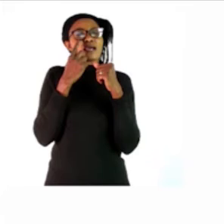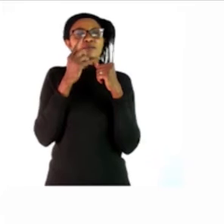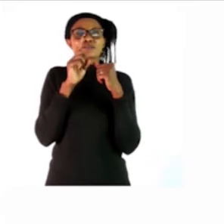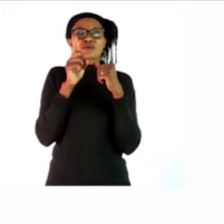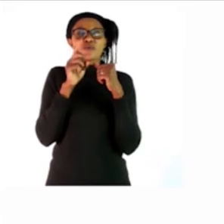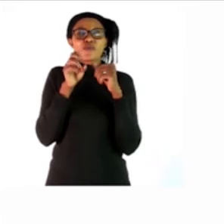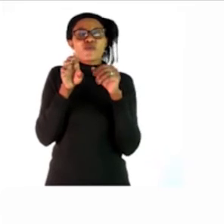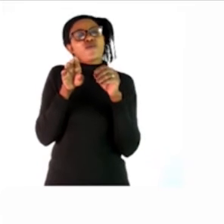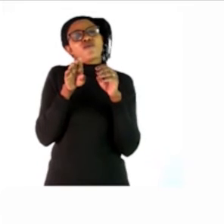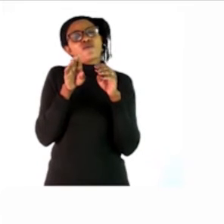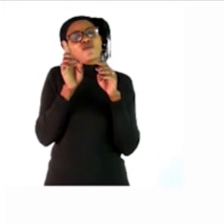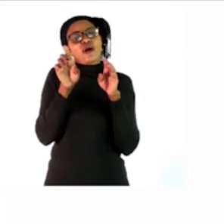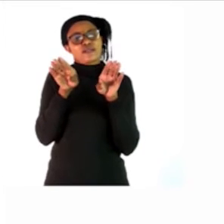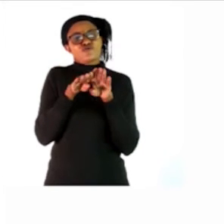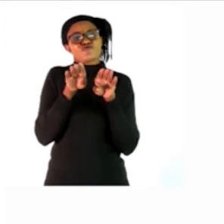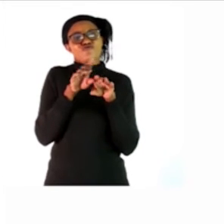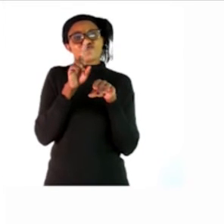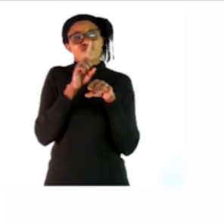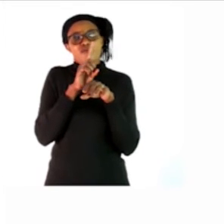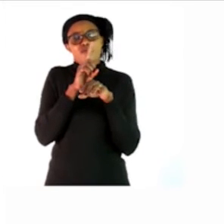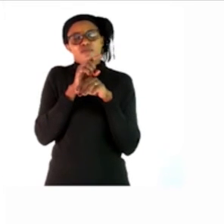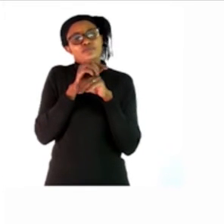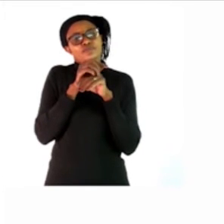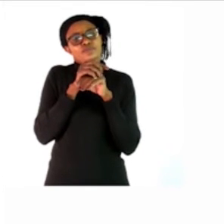have to do on page 10.